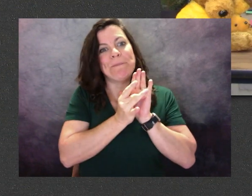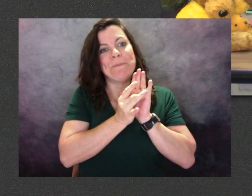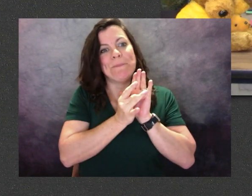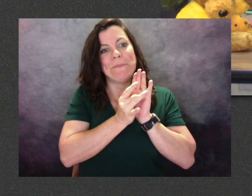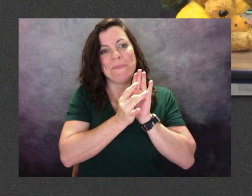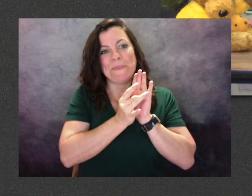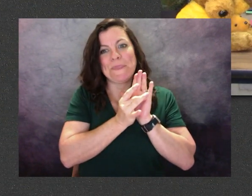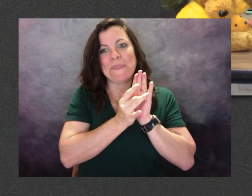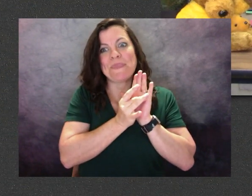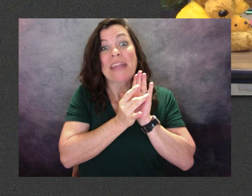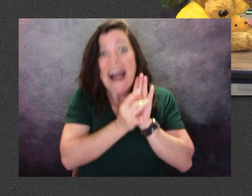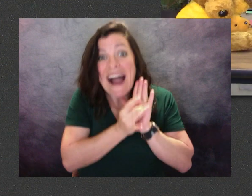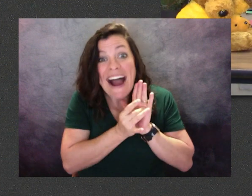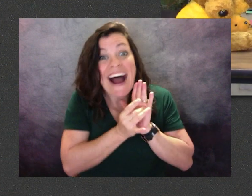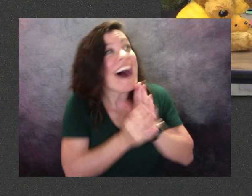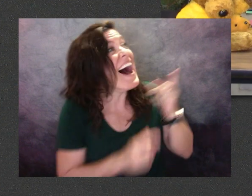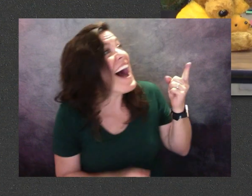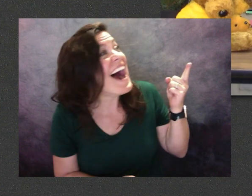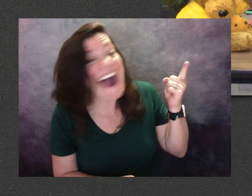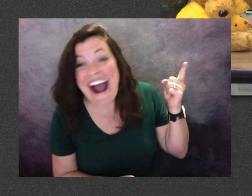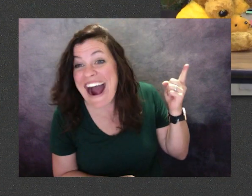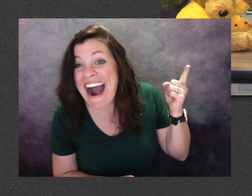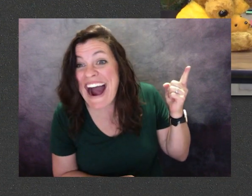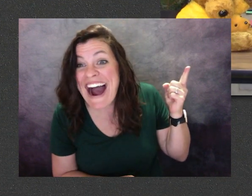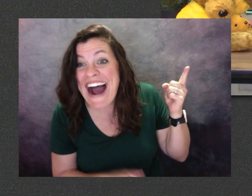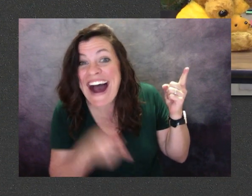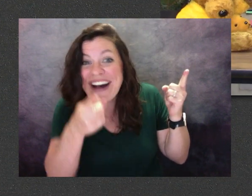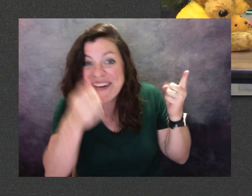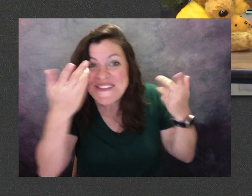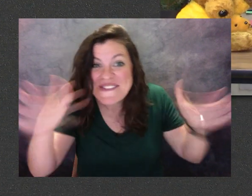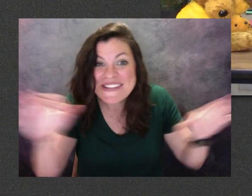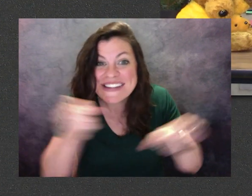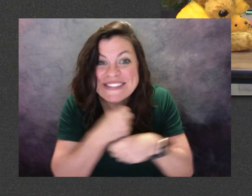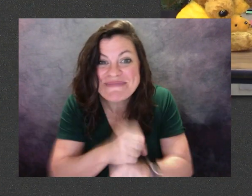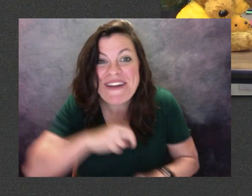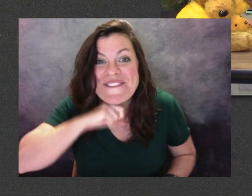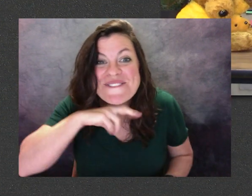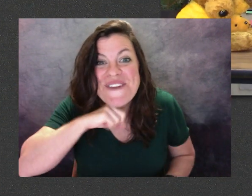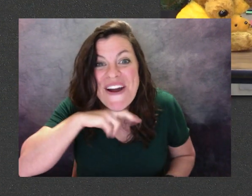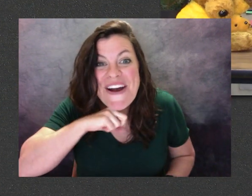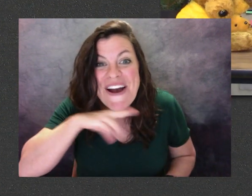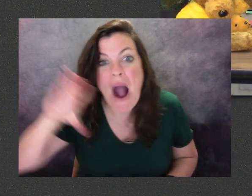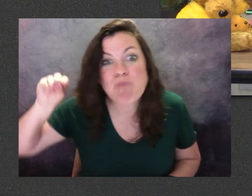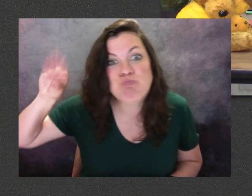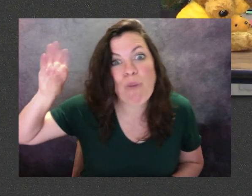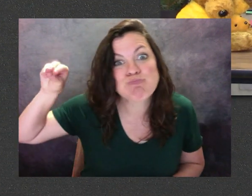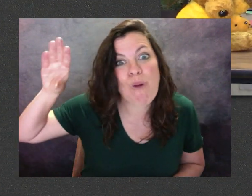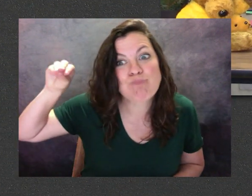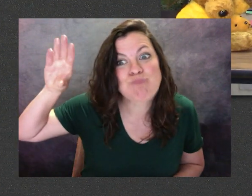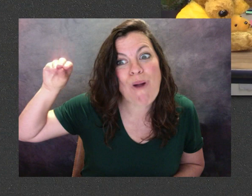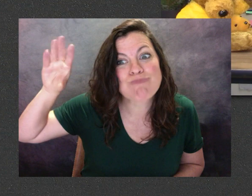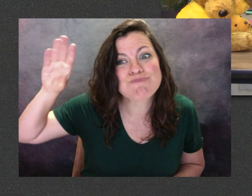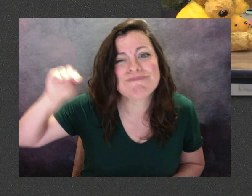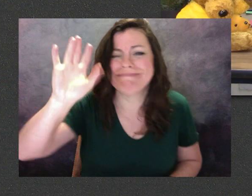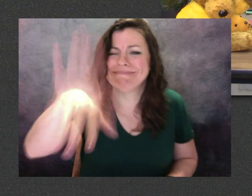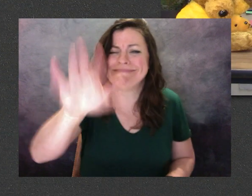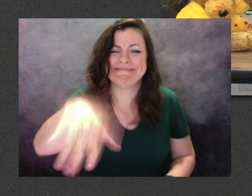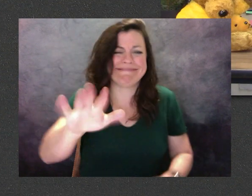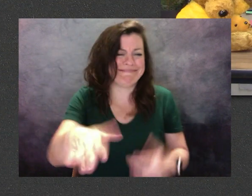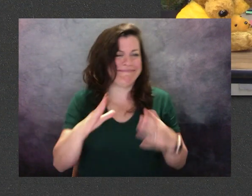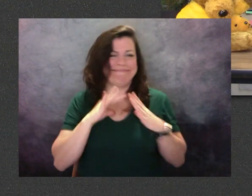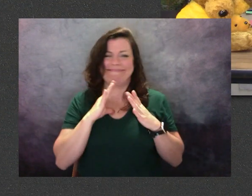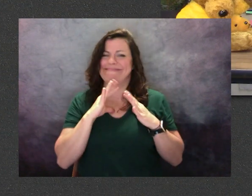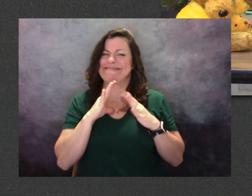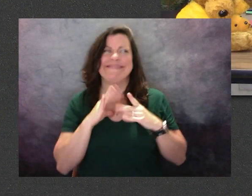made a super awesome puppet. Look at this. Oh, friends, I had